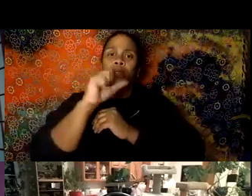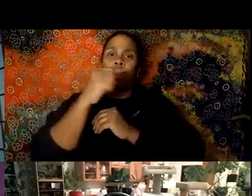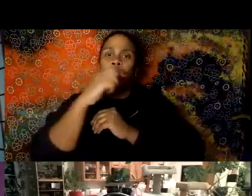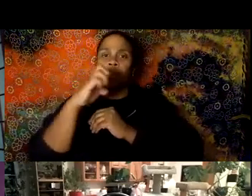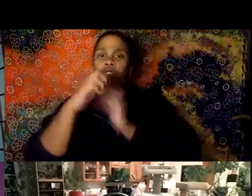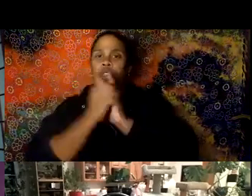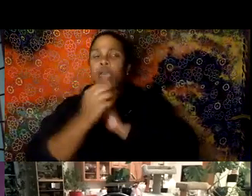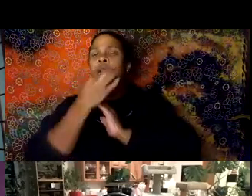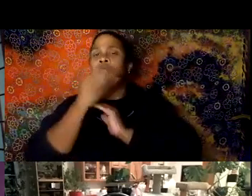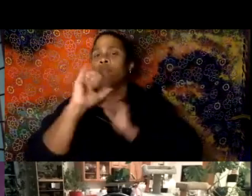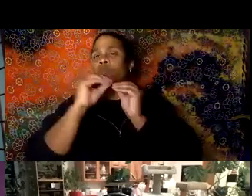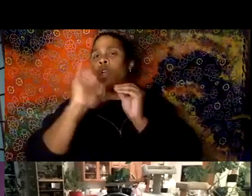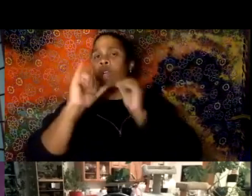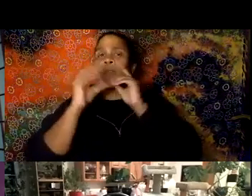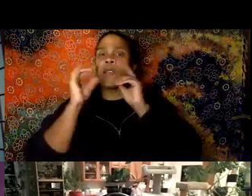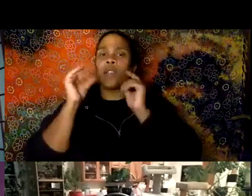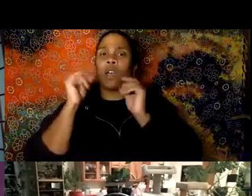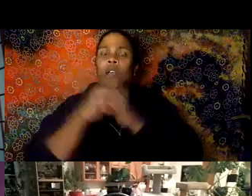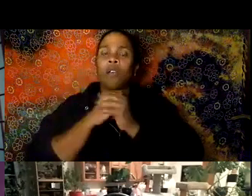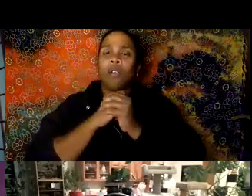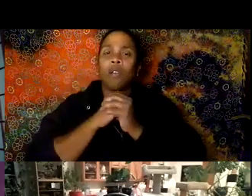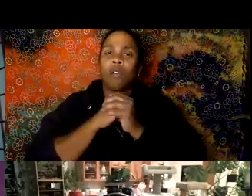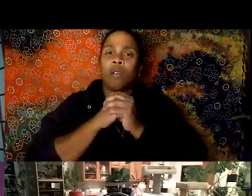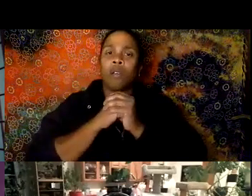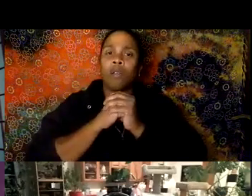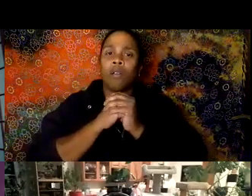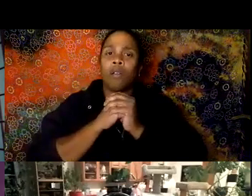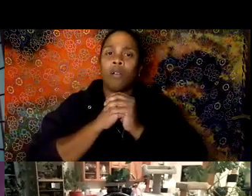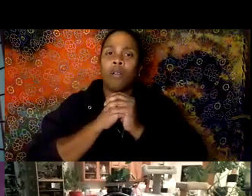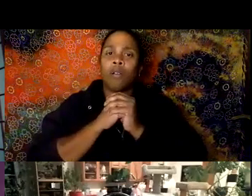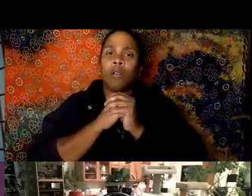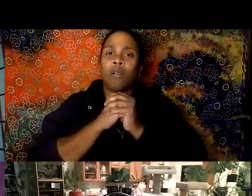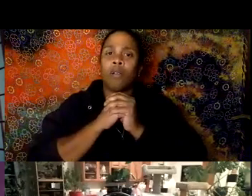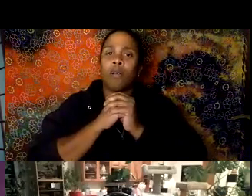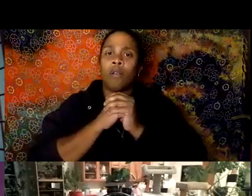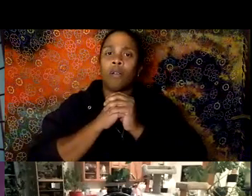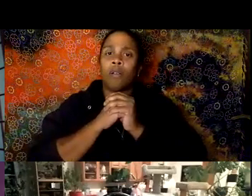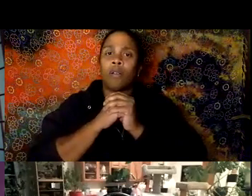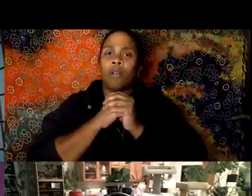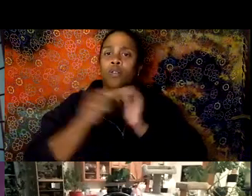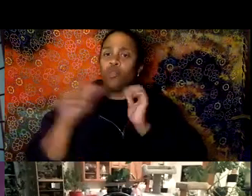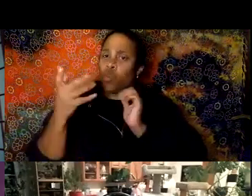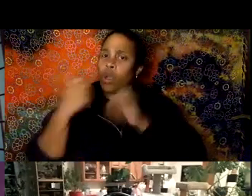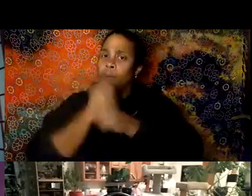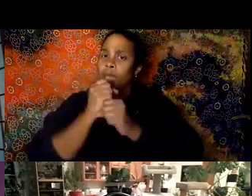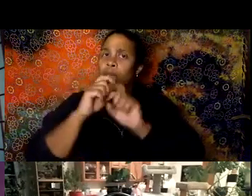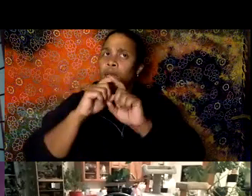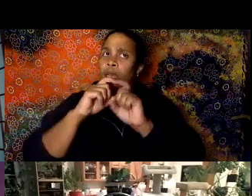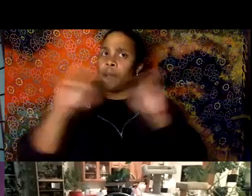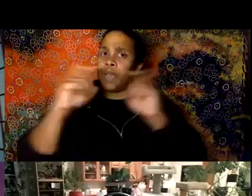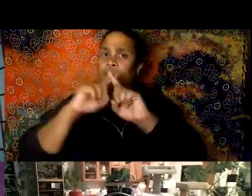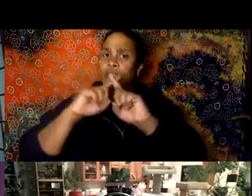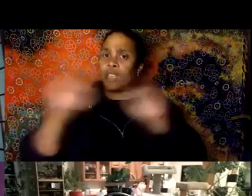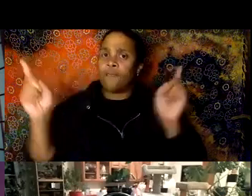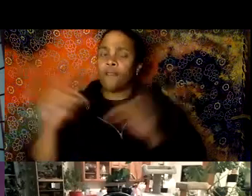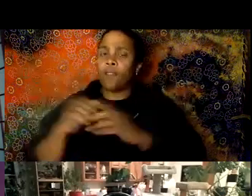So the priest, priestess goes out in the world for something that they care about. There's a big difference that they want to make, a big impact. And I think that a bunch of the ways that you were social